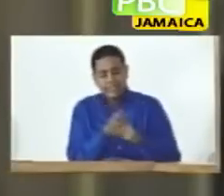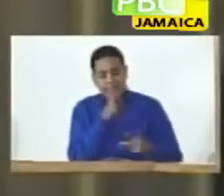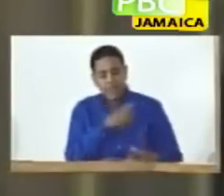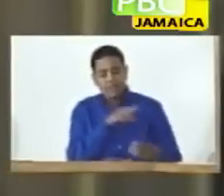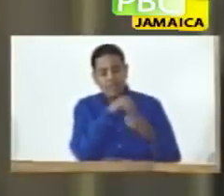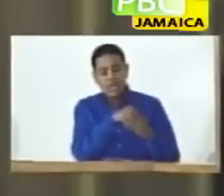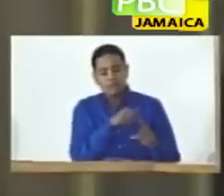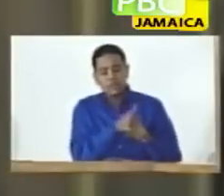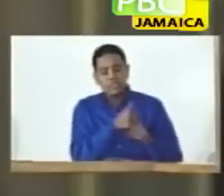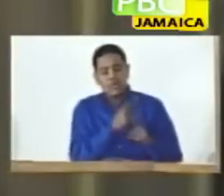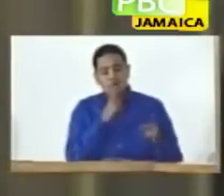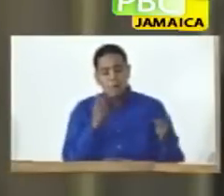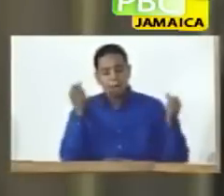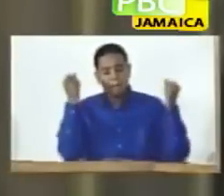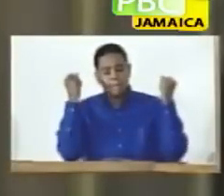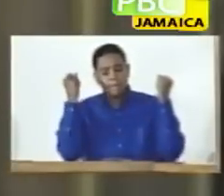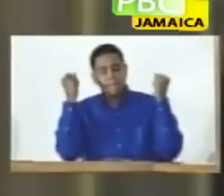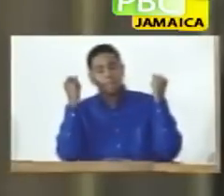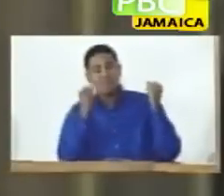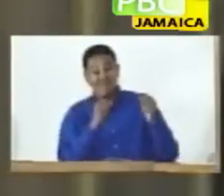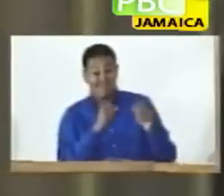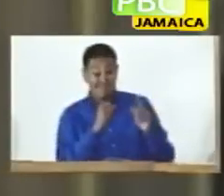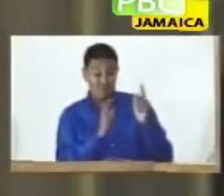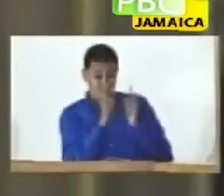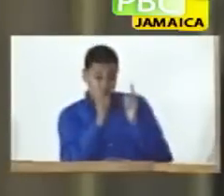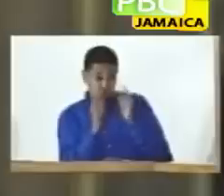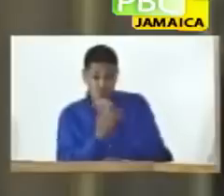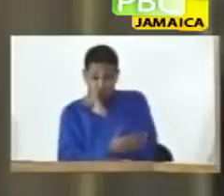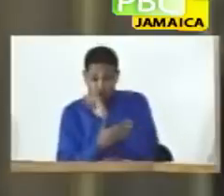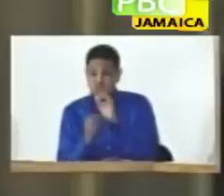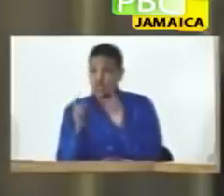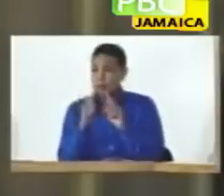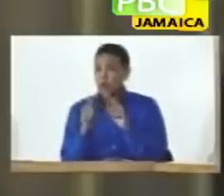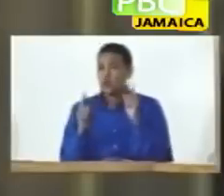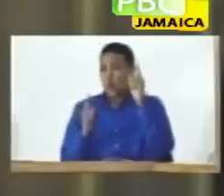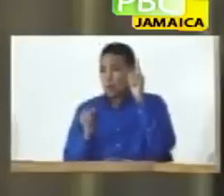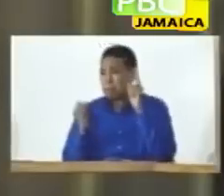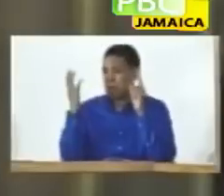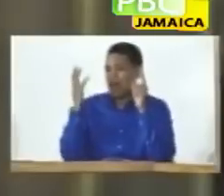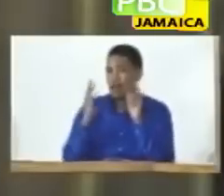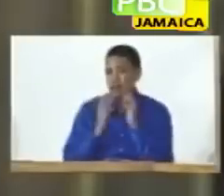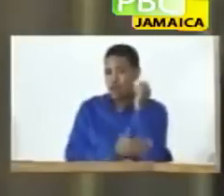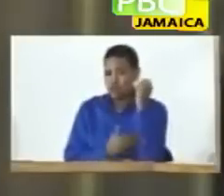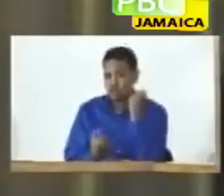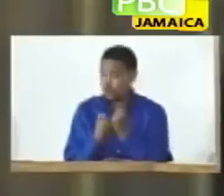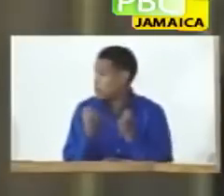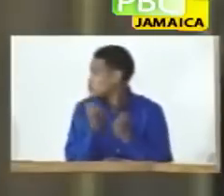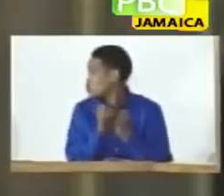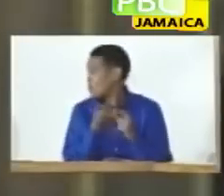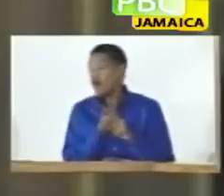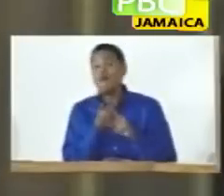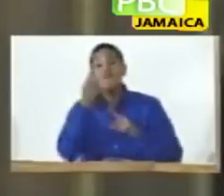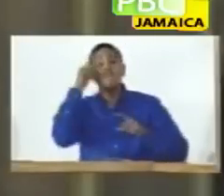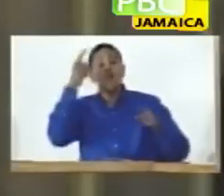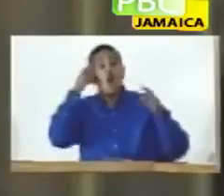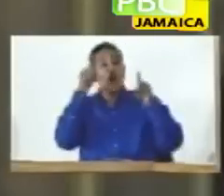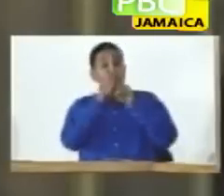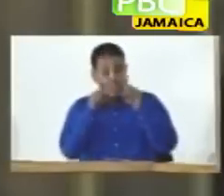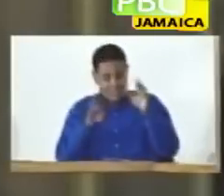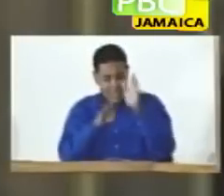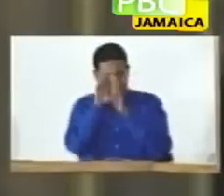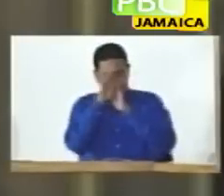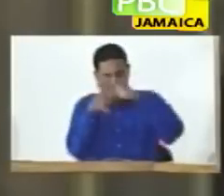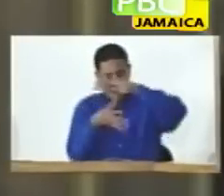with bilateral and multilateral partners in support of our agreed development